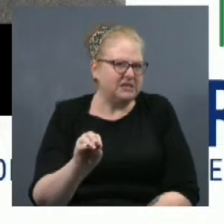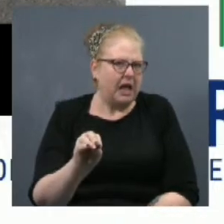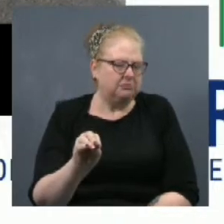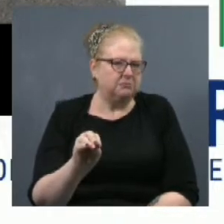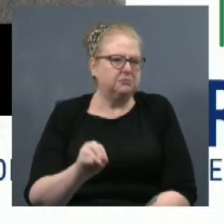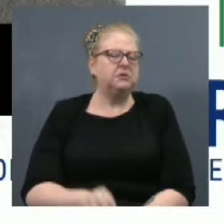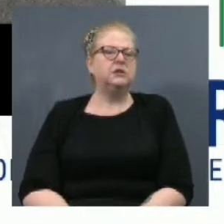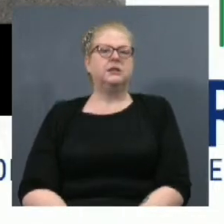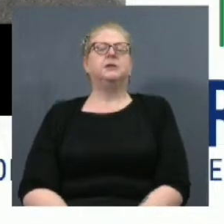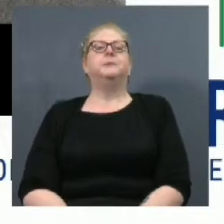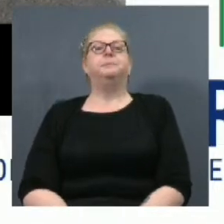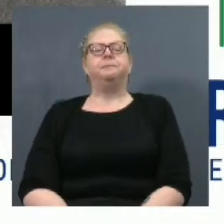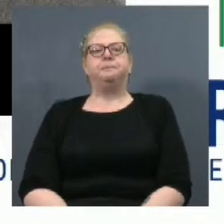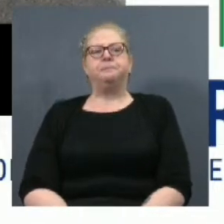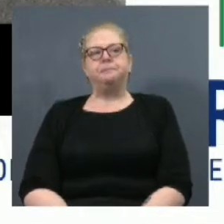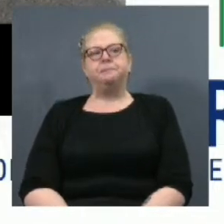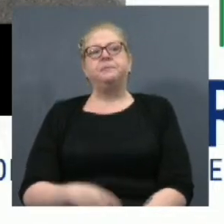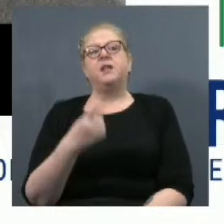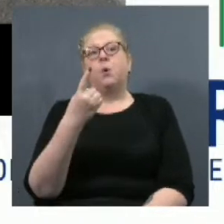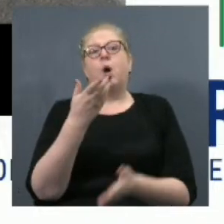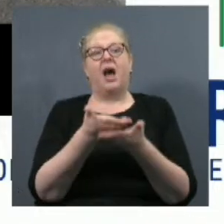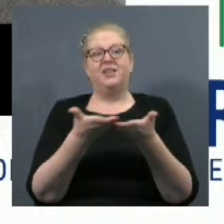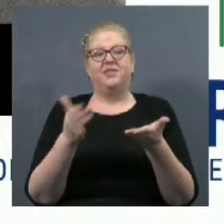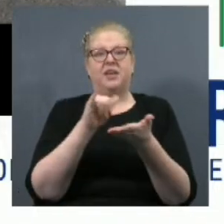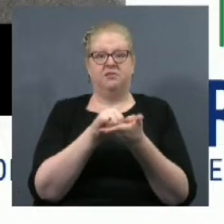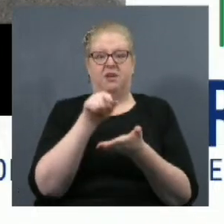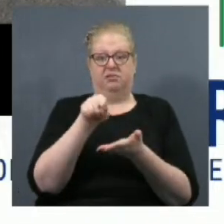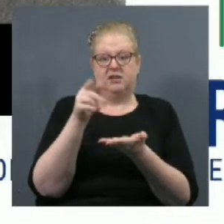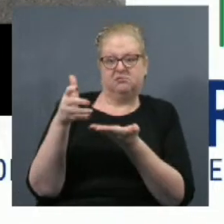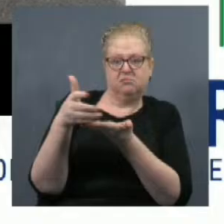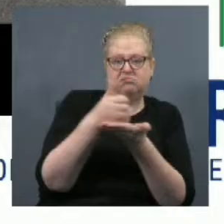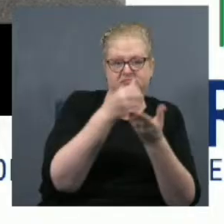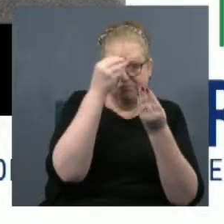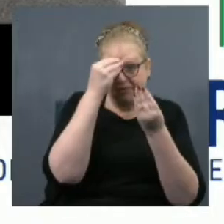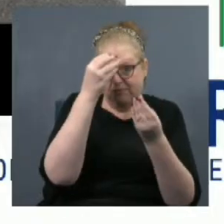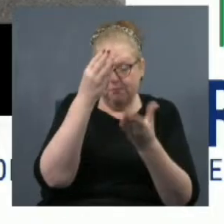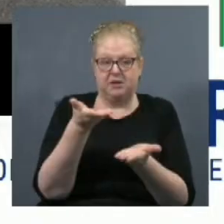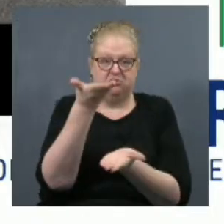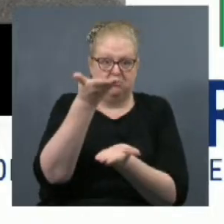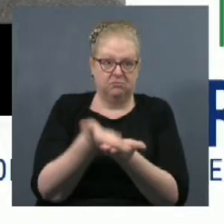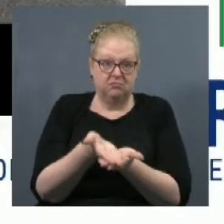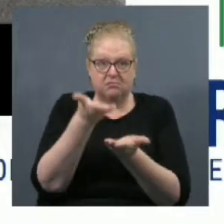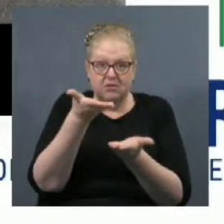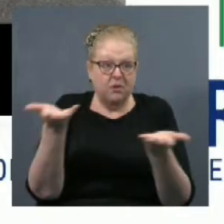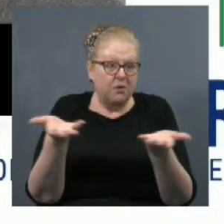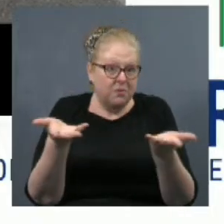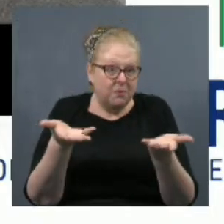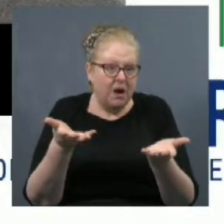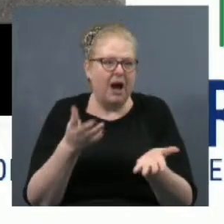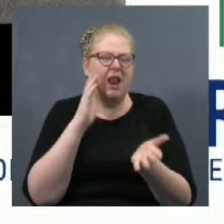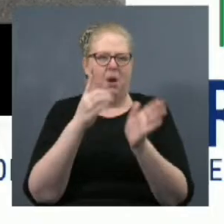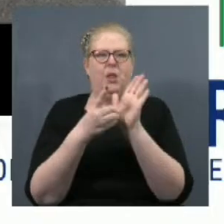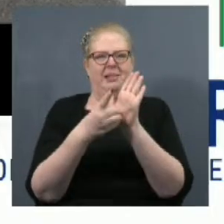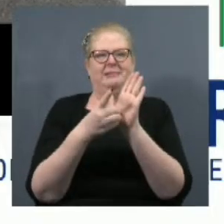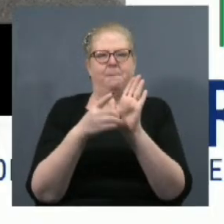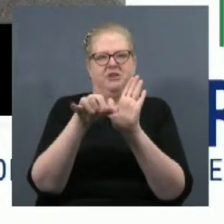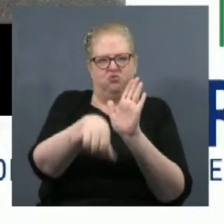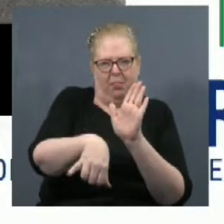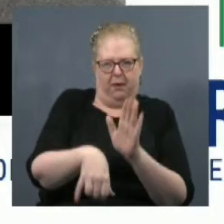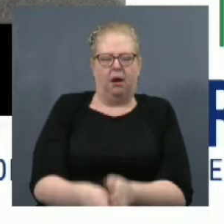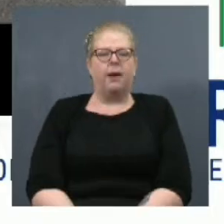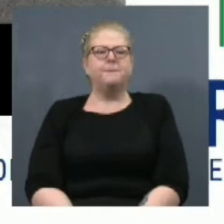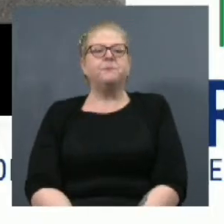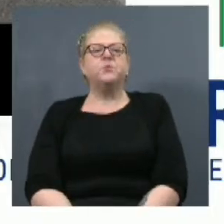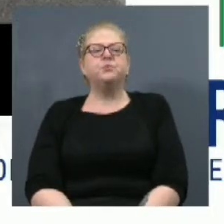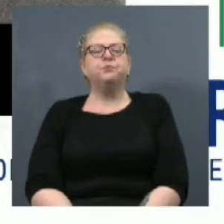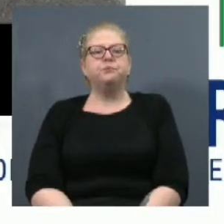So one of the things that this data provided us, and I'm going to show you a quick demo of it, is